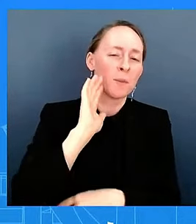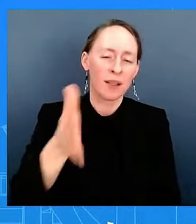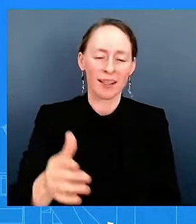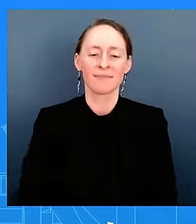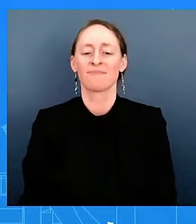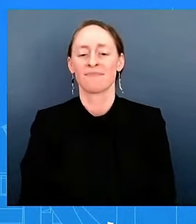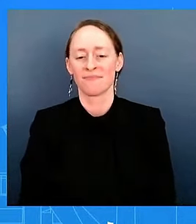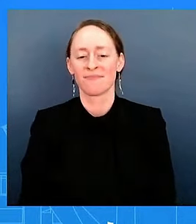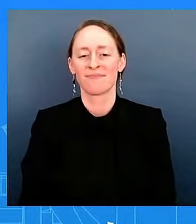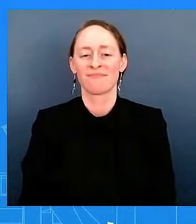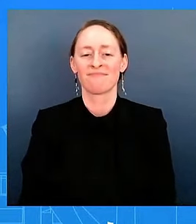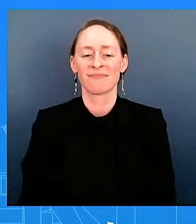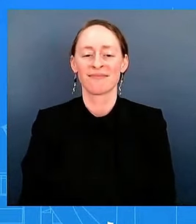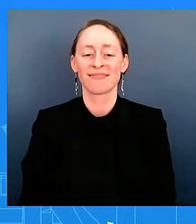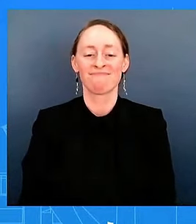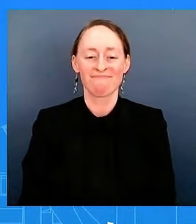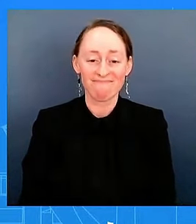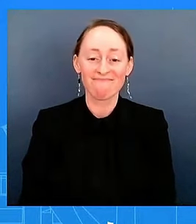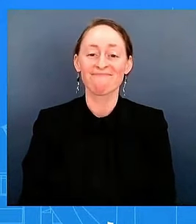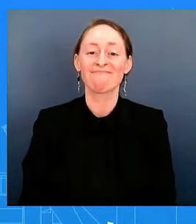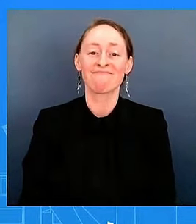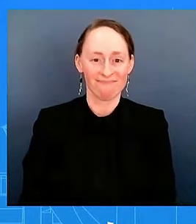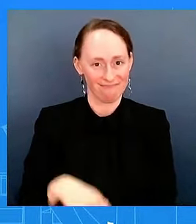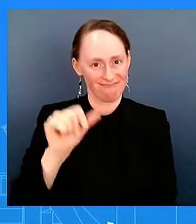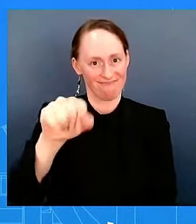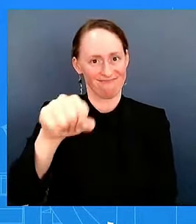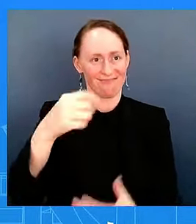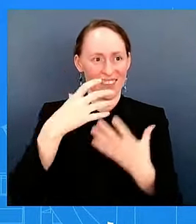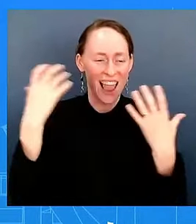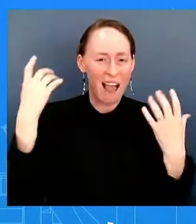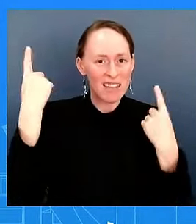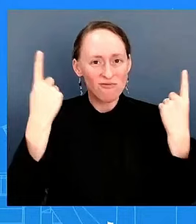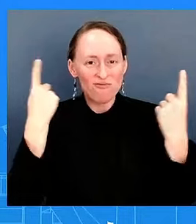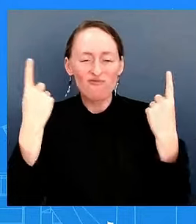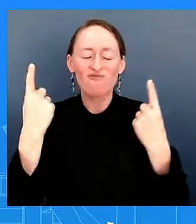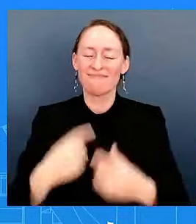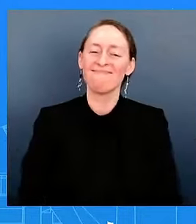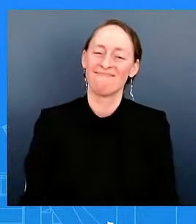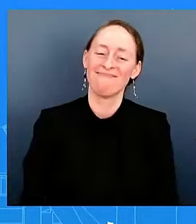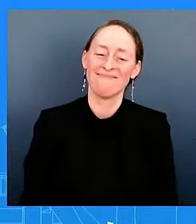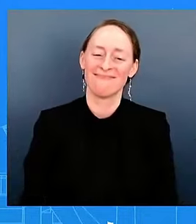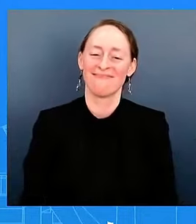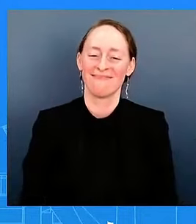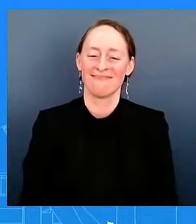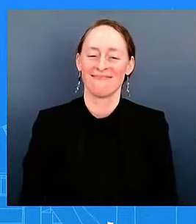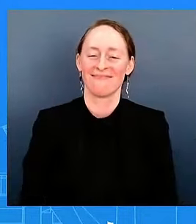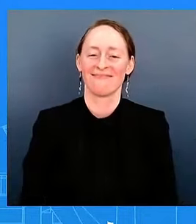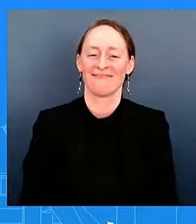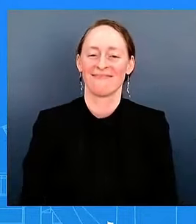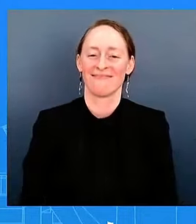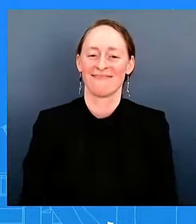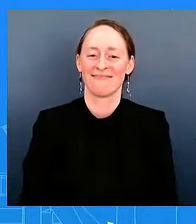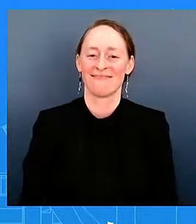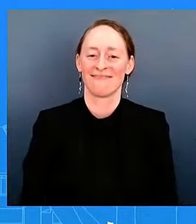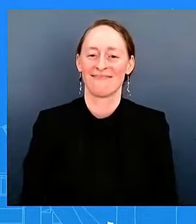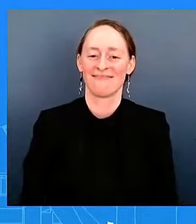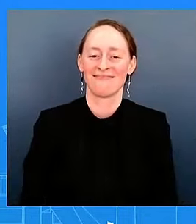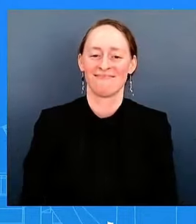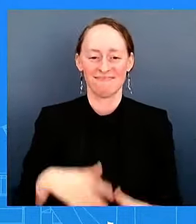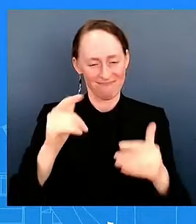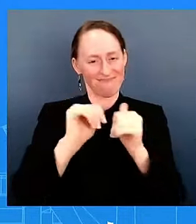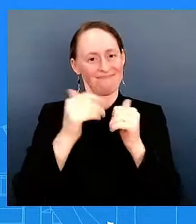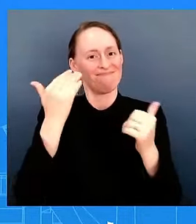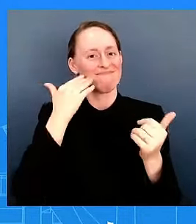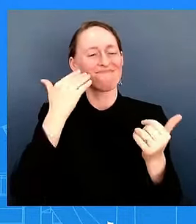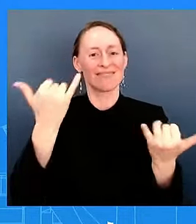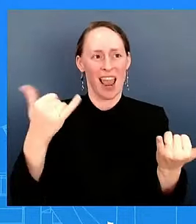But there's a lot to think about. There's a lot to think about, for sure. And how to deliver, continue to deliver for the American people. Is plan on how you're going to lay that out? Is that going to